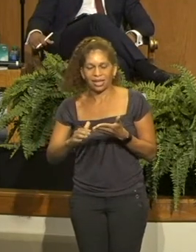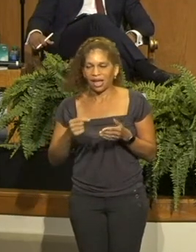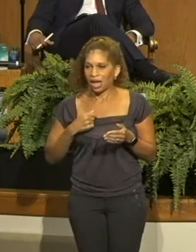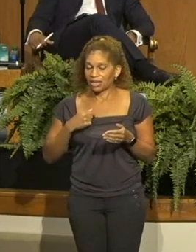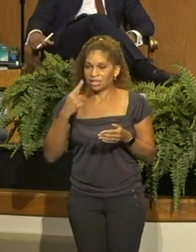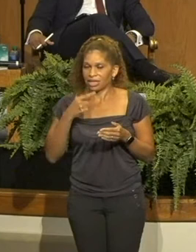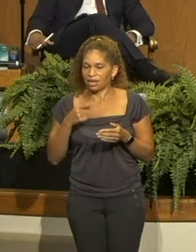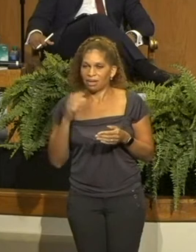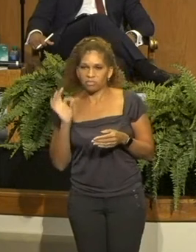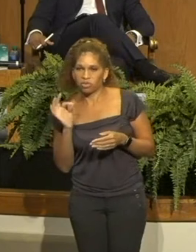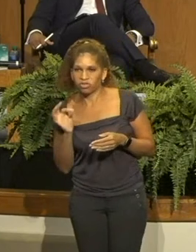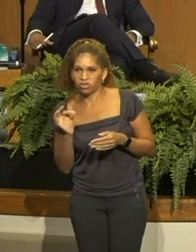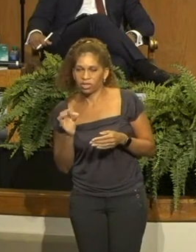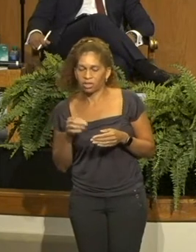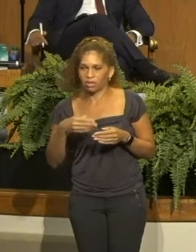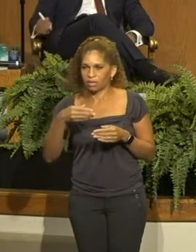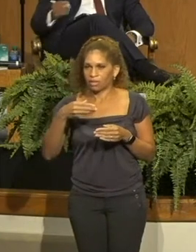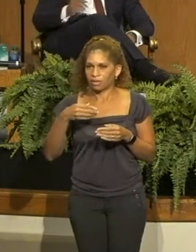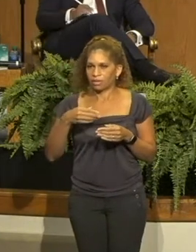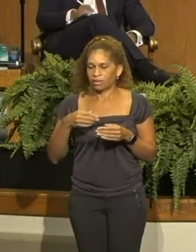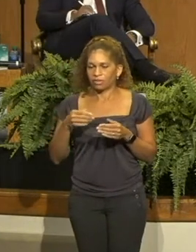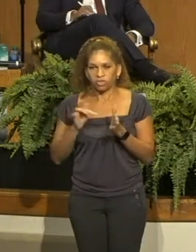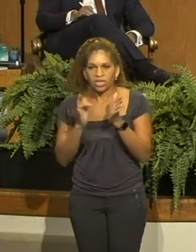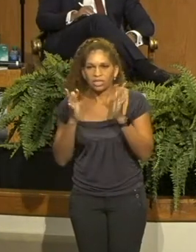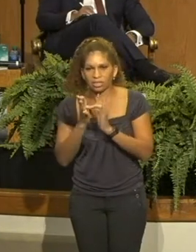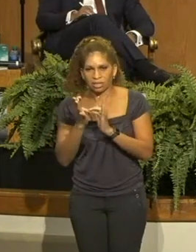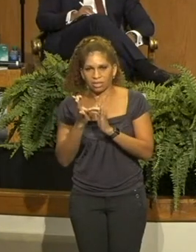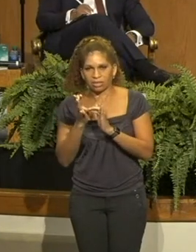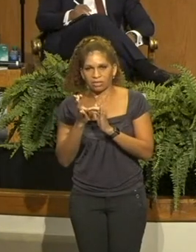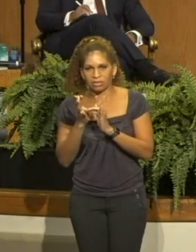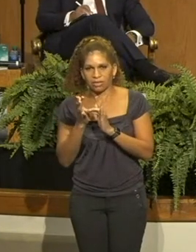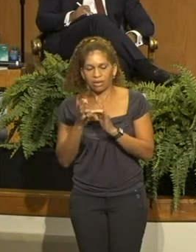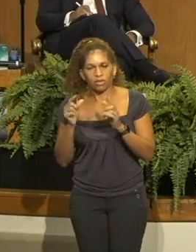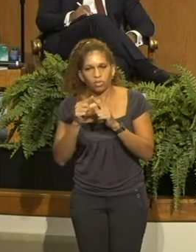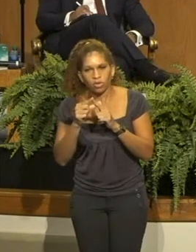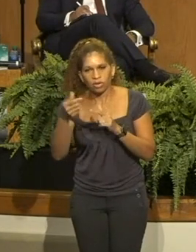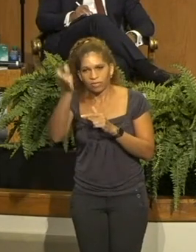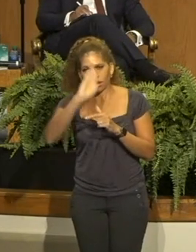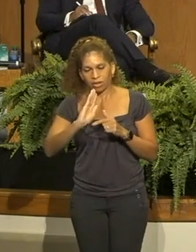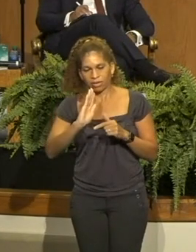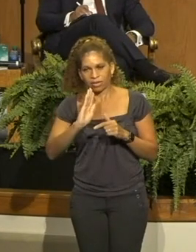politics of God, the Word of God. And so